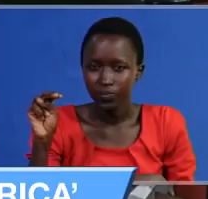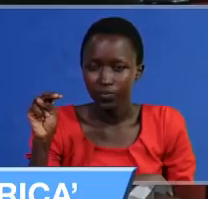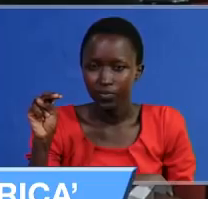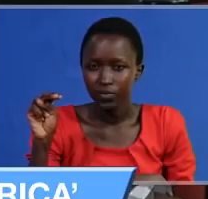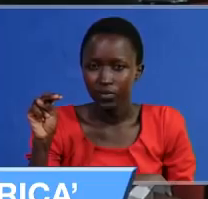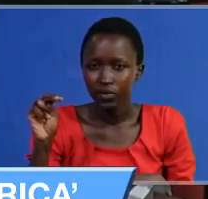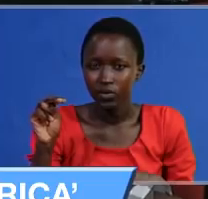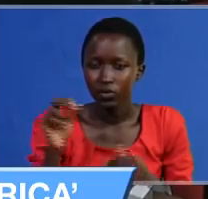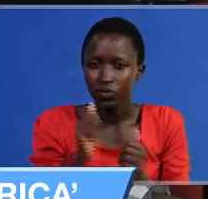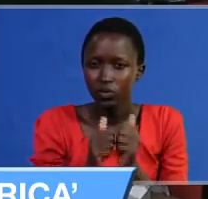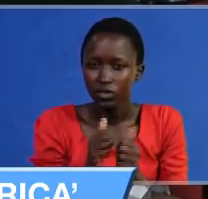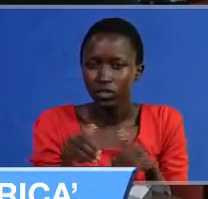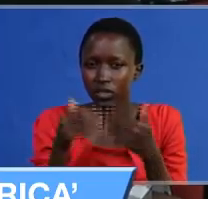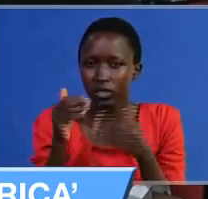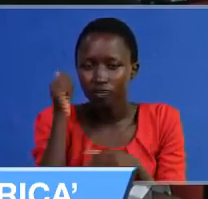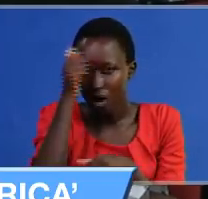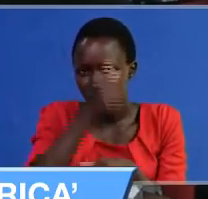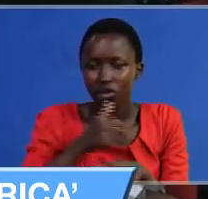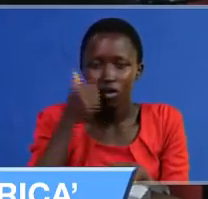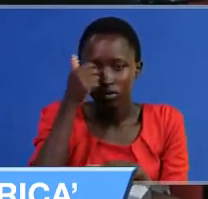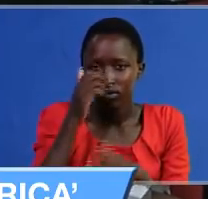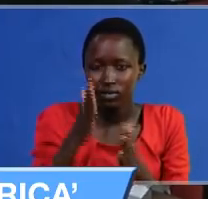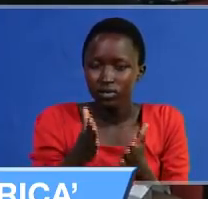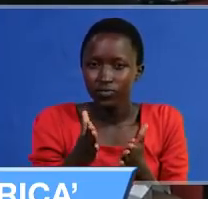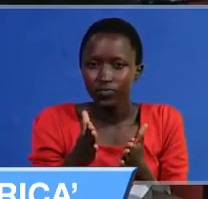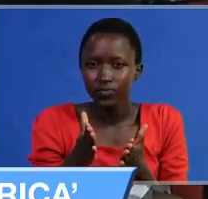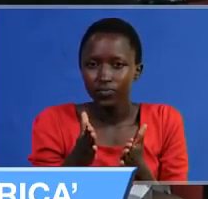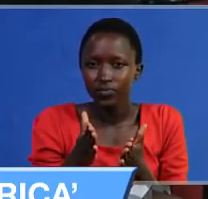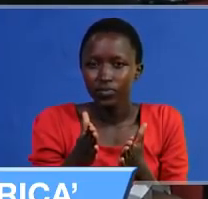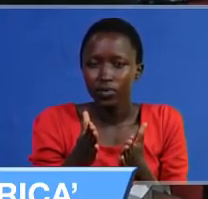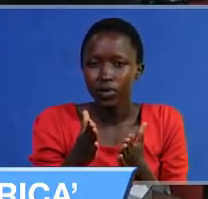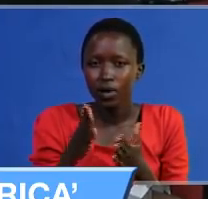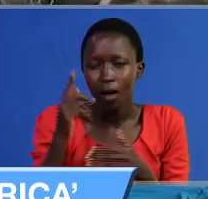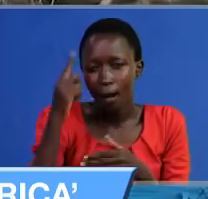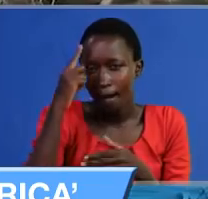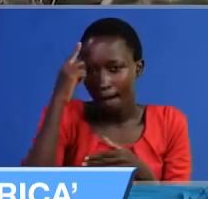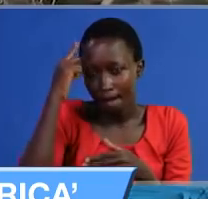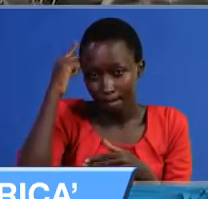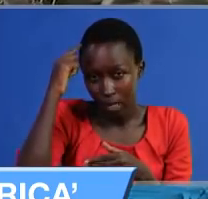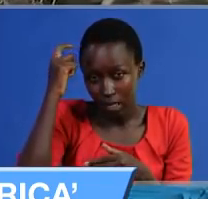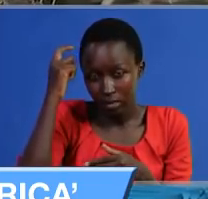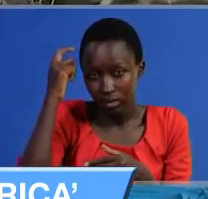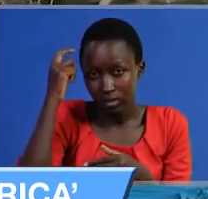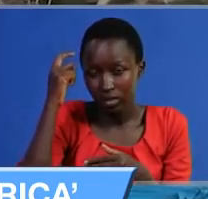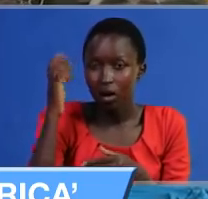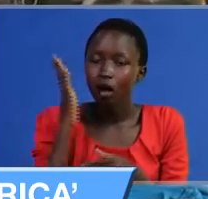Melanin is the one which gives Africans the black pigmentation.